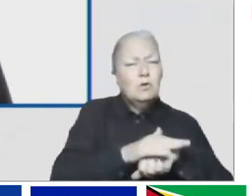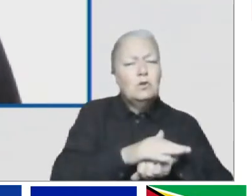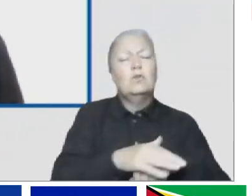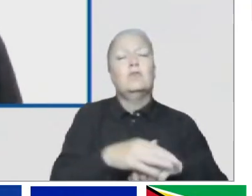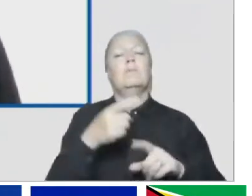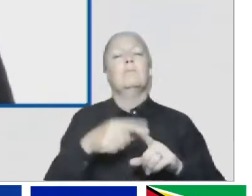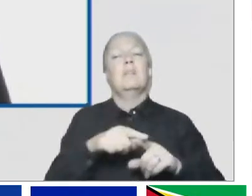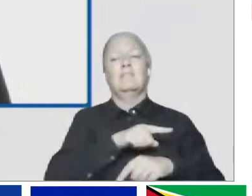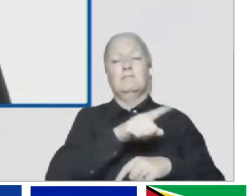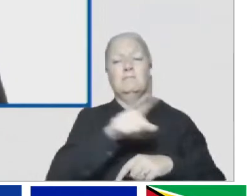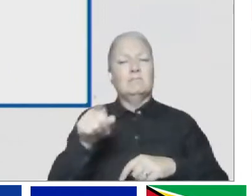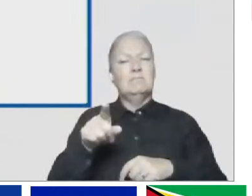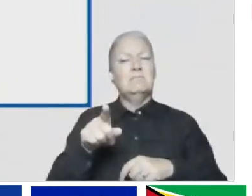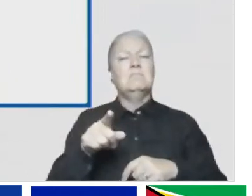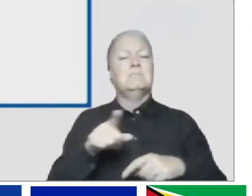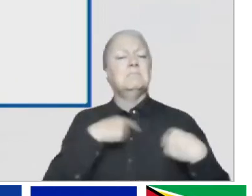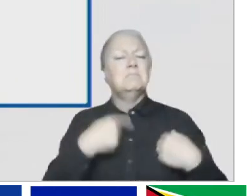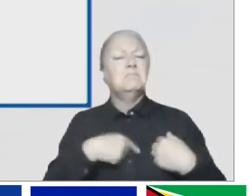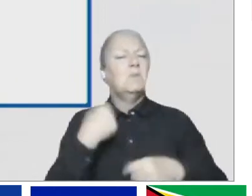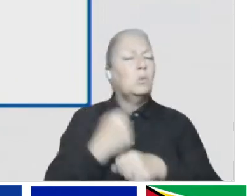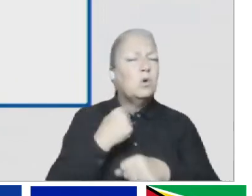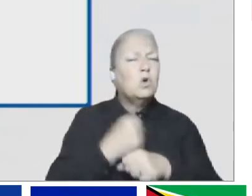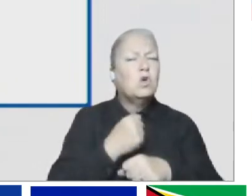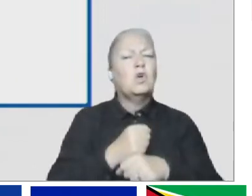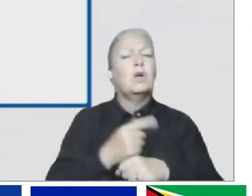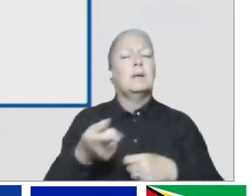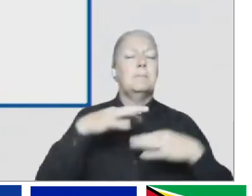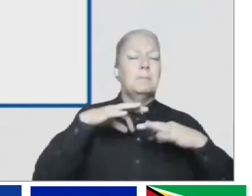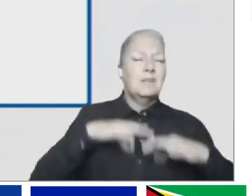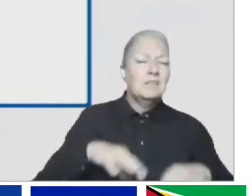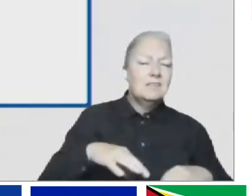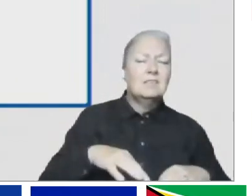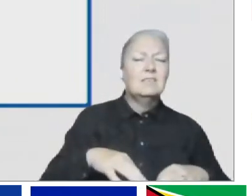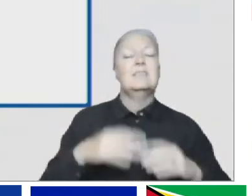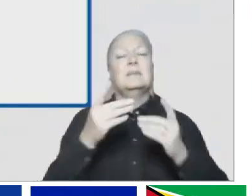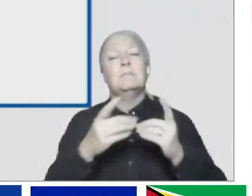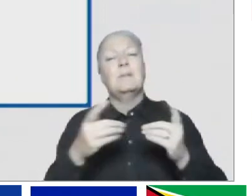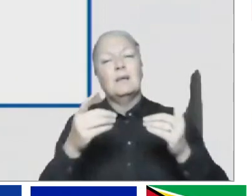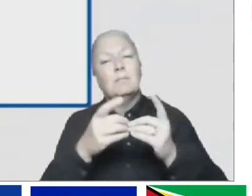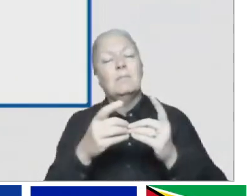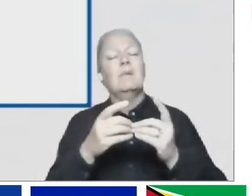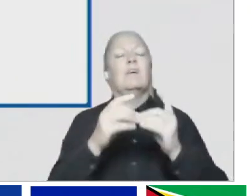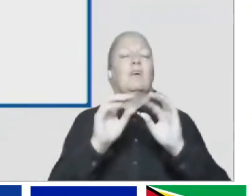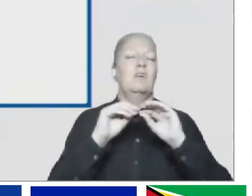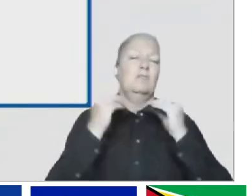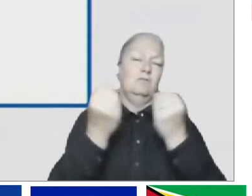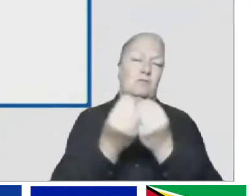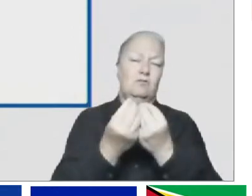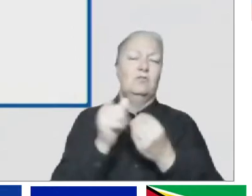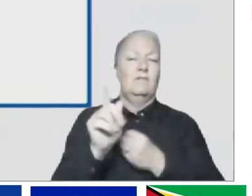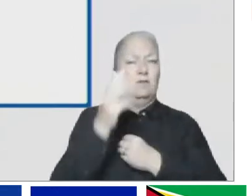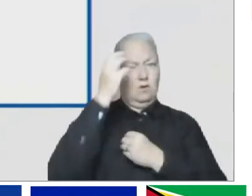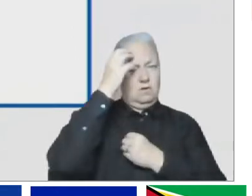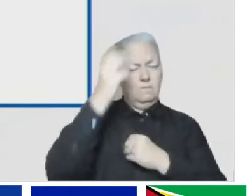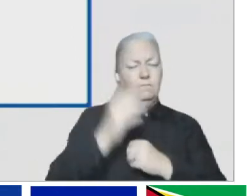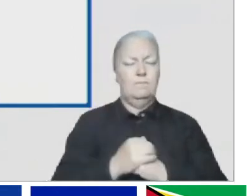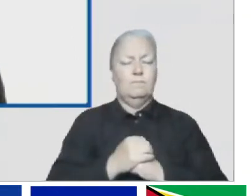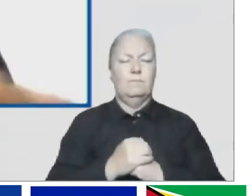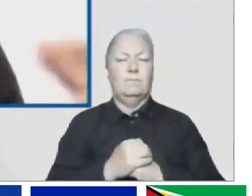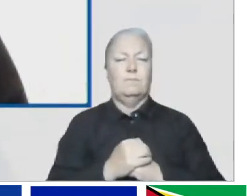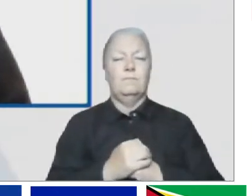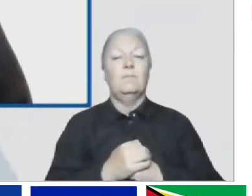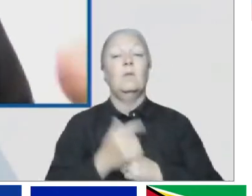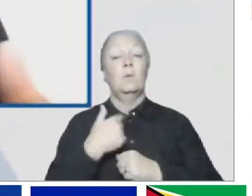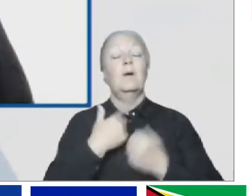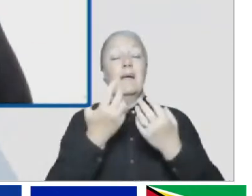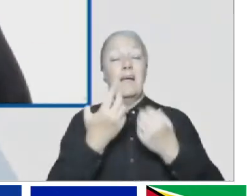ministries, departments, and agencies of government. They've maintained a dashboard that would display